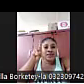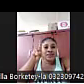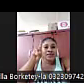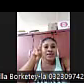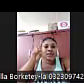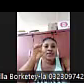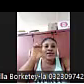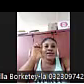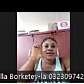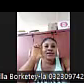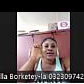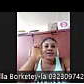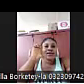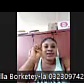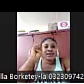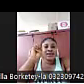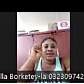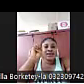G.